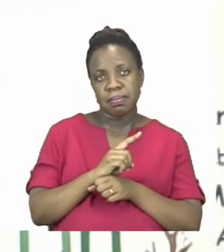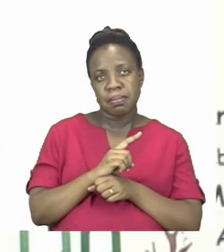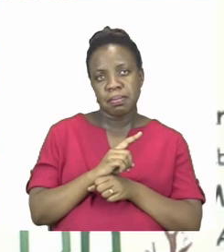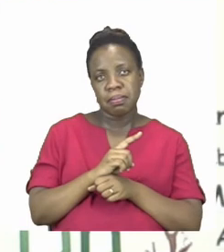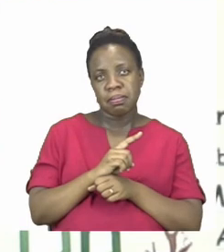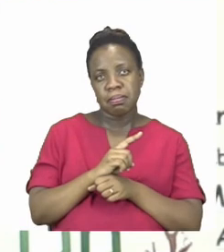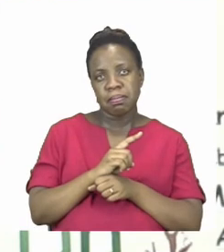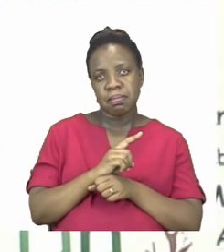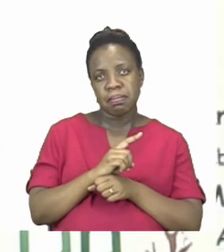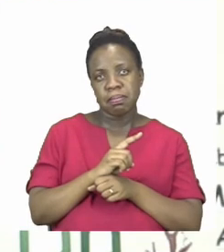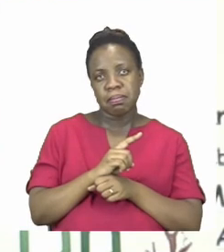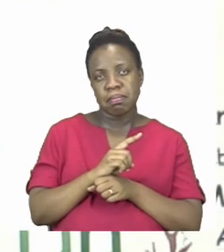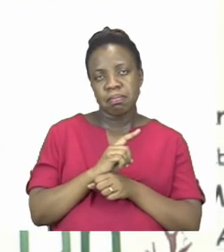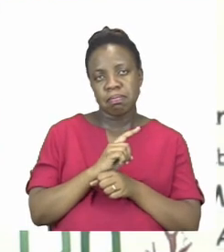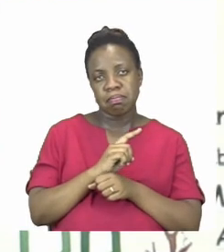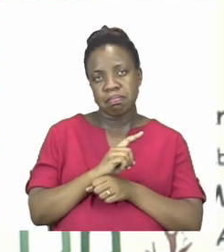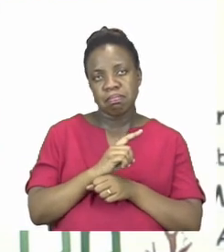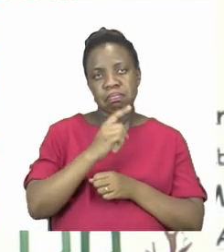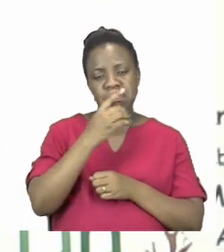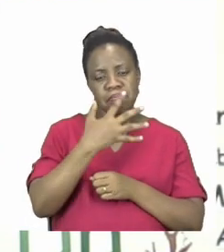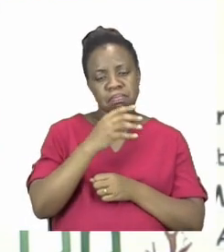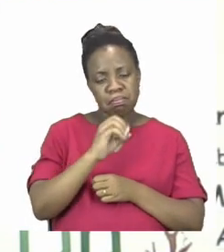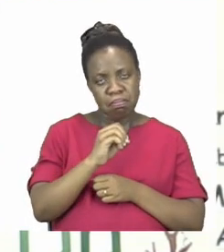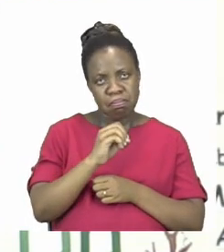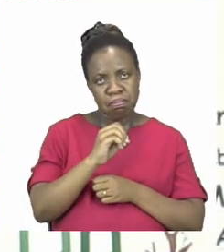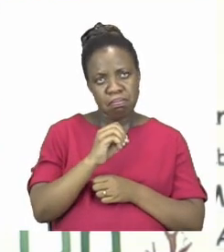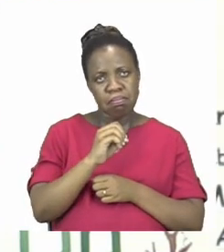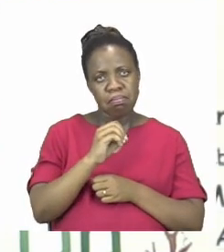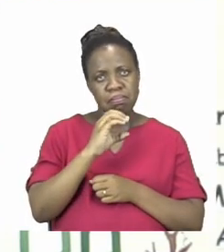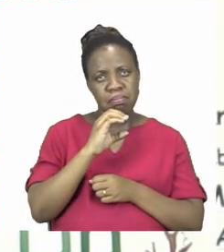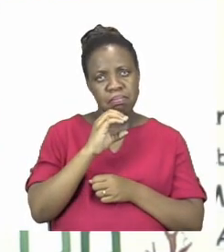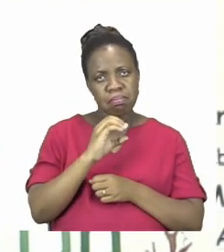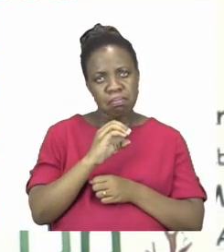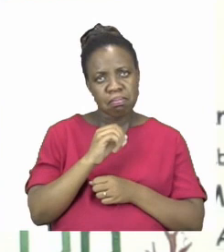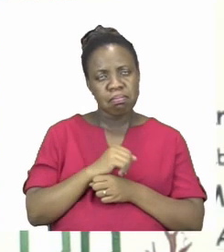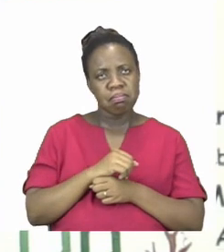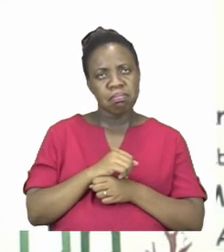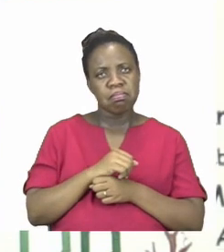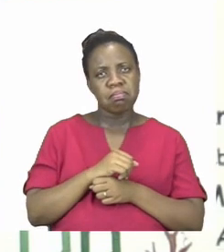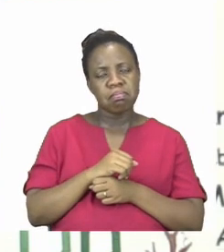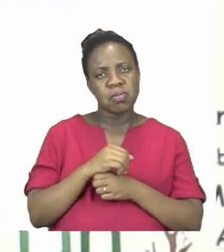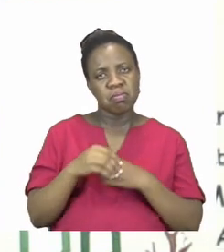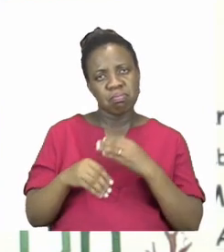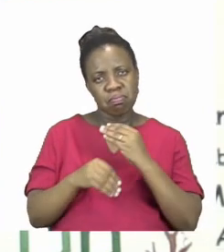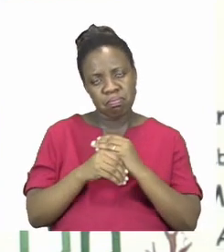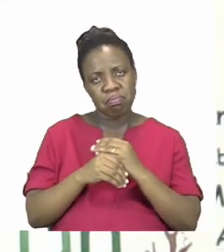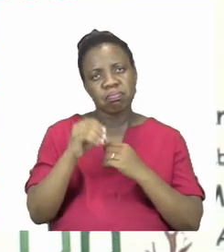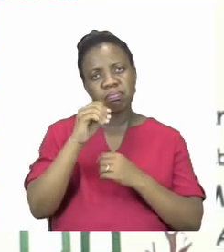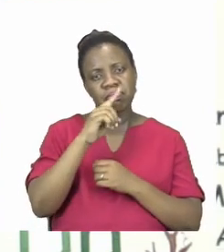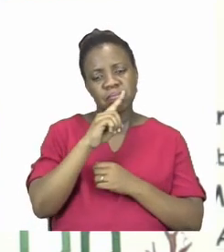plus 5-cent coin. Altogether, that will definitely give us 65